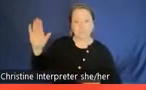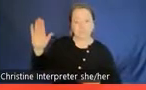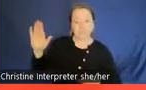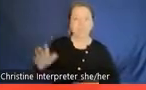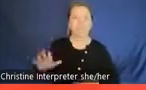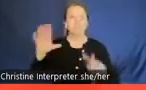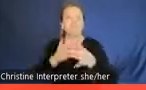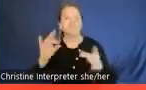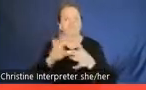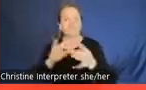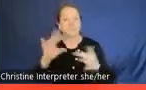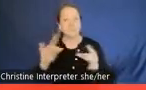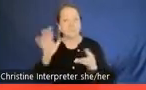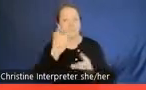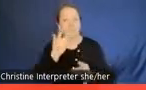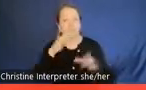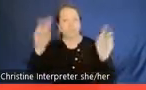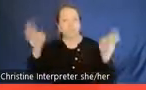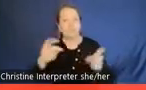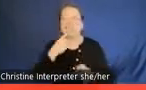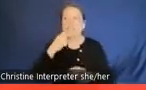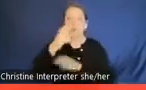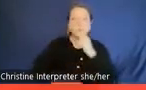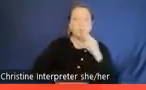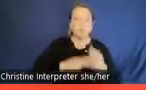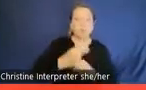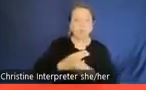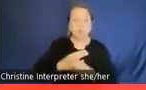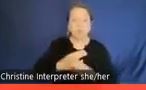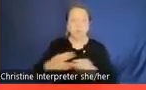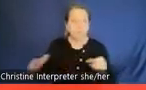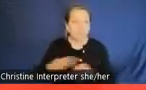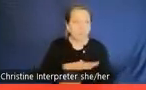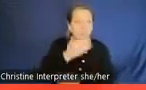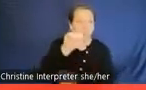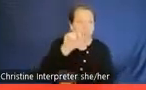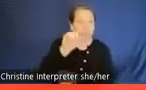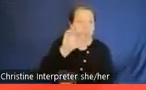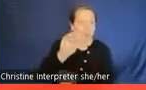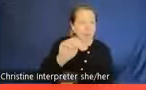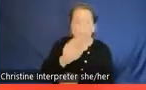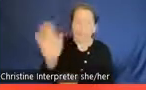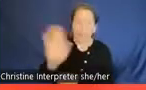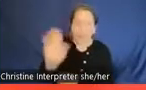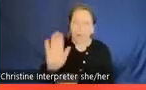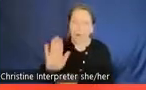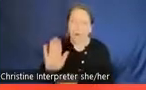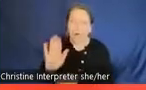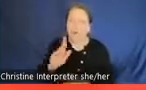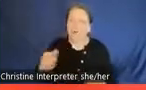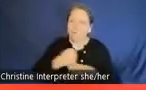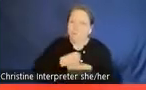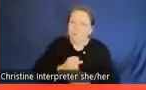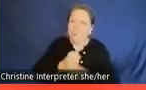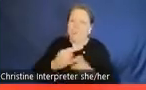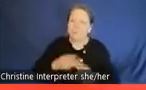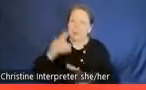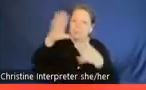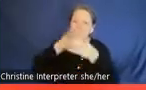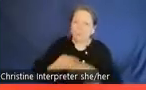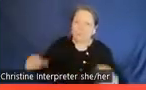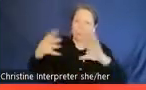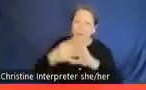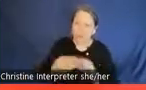"The universe is not made up of atoms, it's made up of stories." Tonight, we hope to have some of the voices of